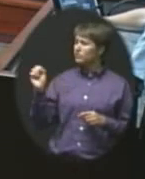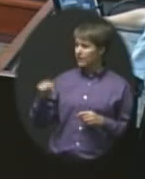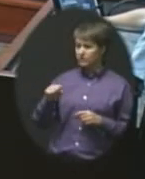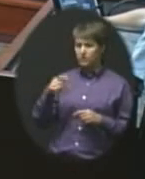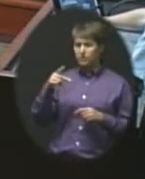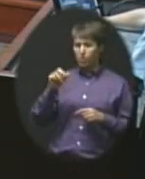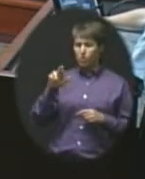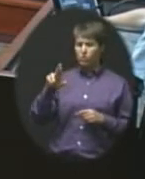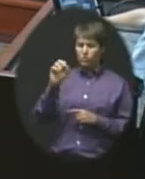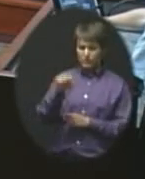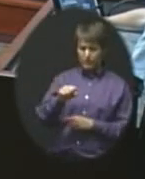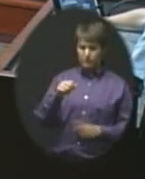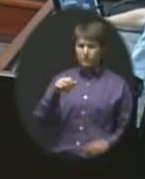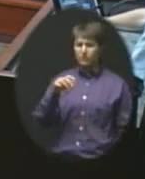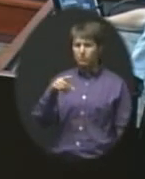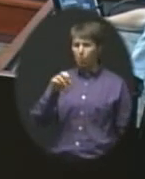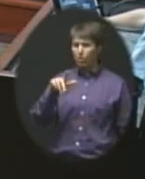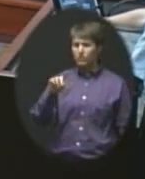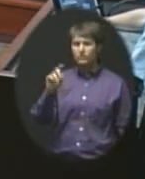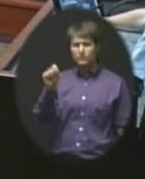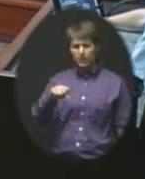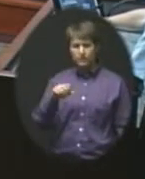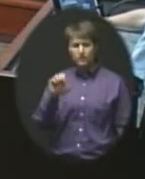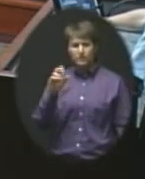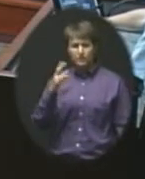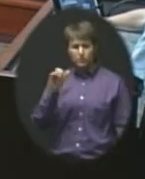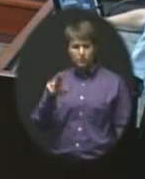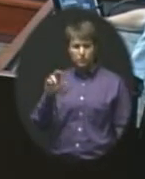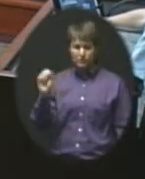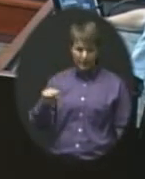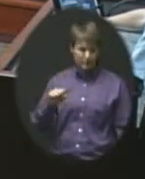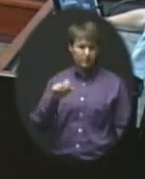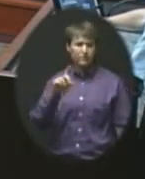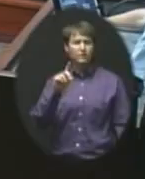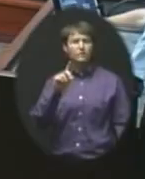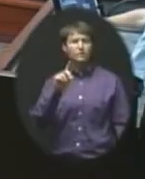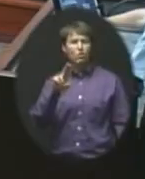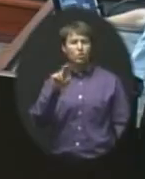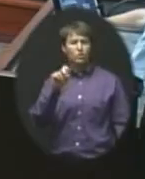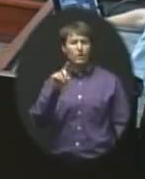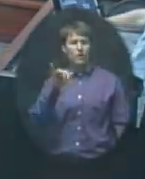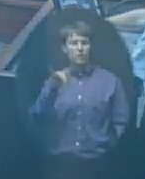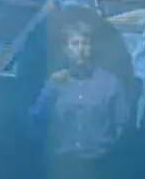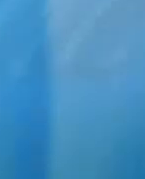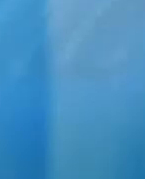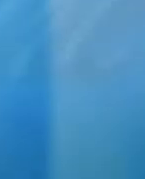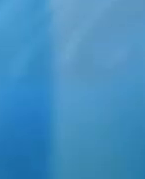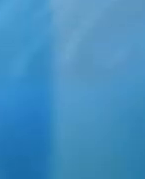Mr. Parker? Yes. Mr. Poland? Yes. Mr. Scheer? Yes. Dr. Daniels? Yes.